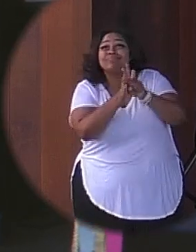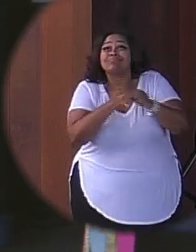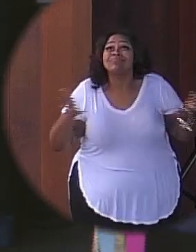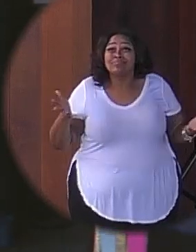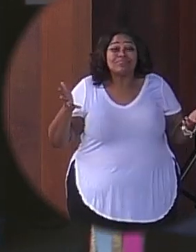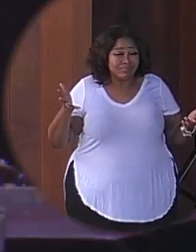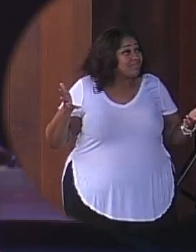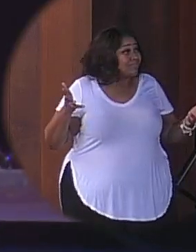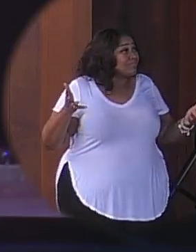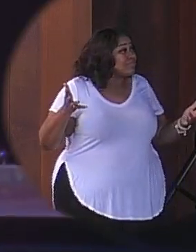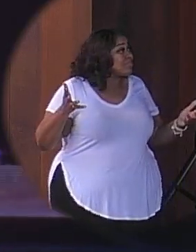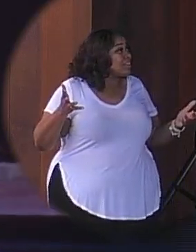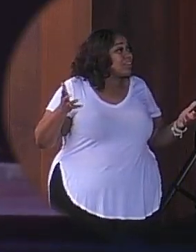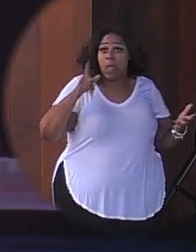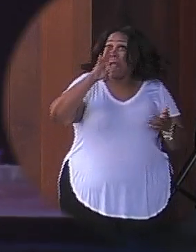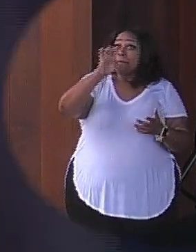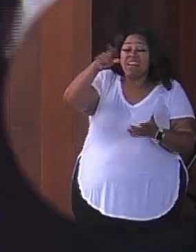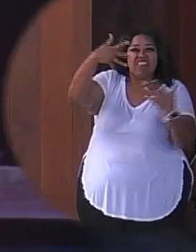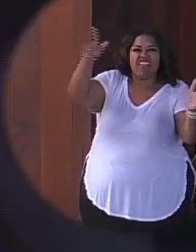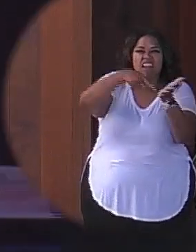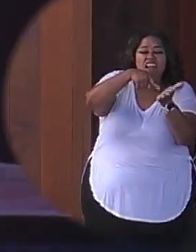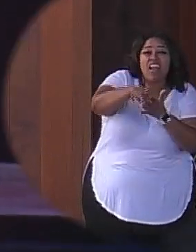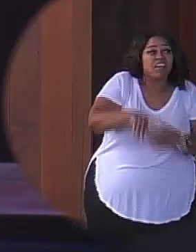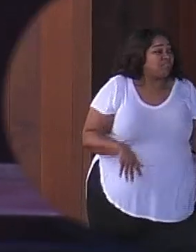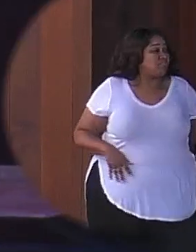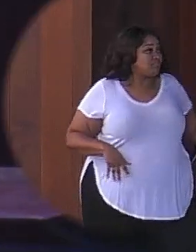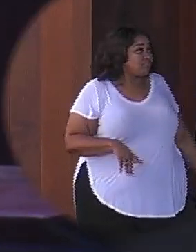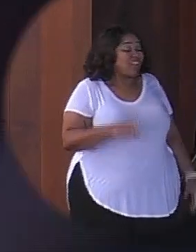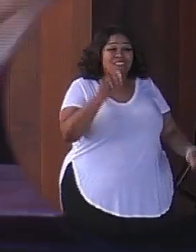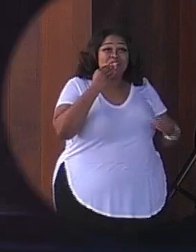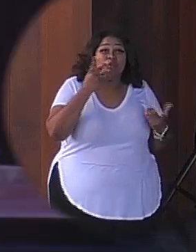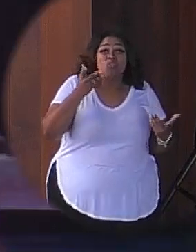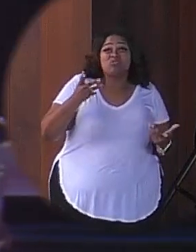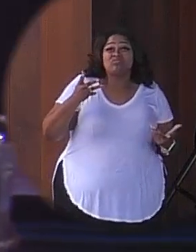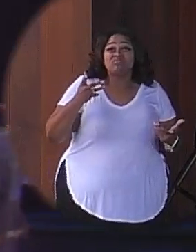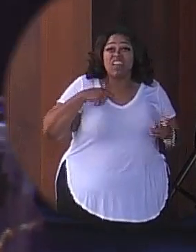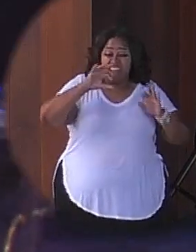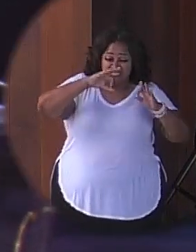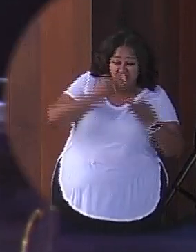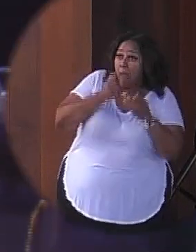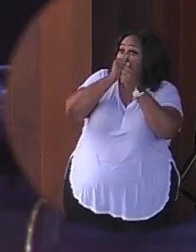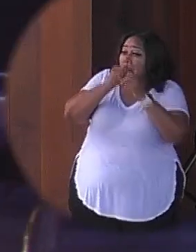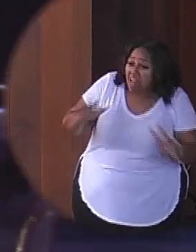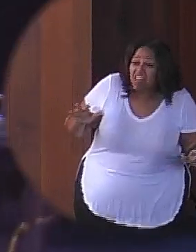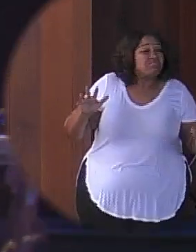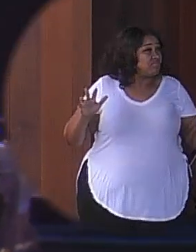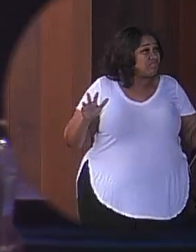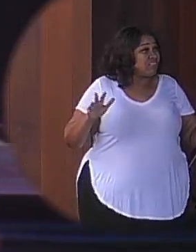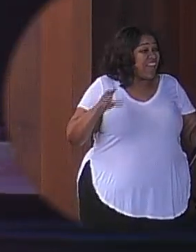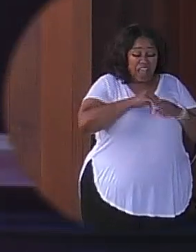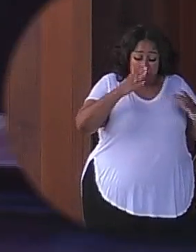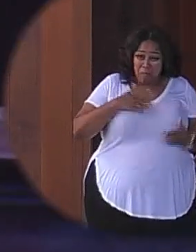pandemic. Bills paid, arms moving, family blessed, in